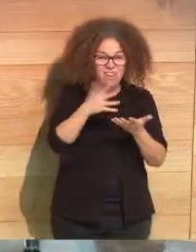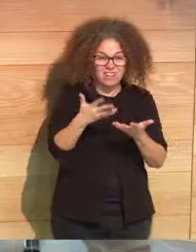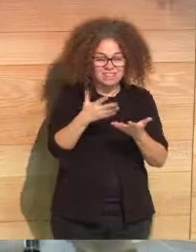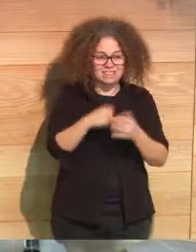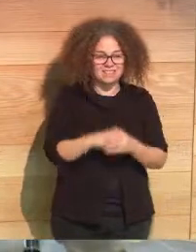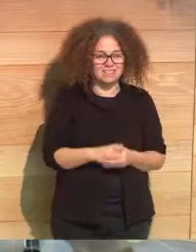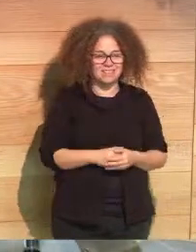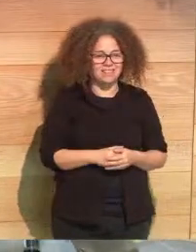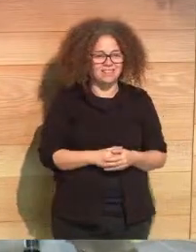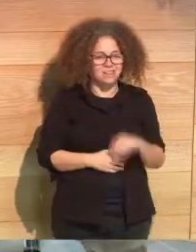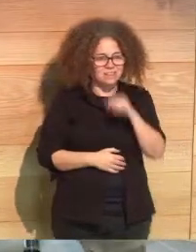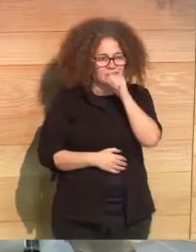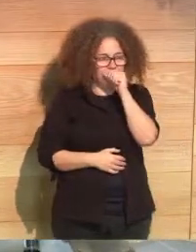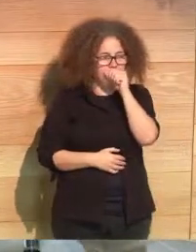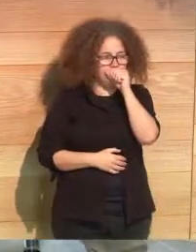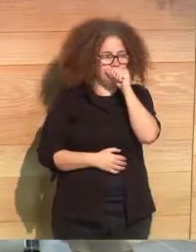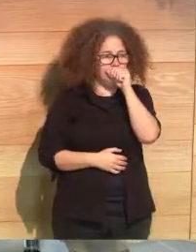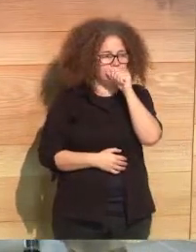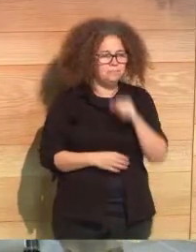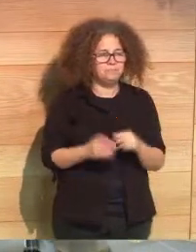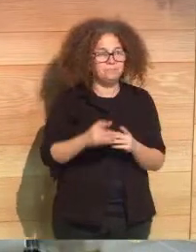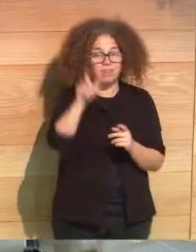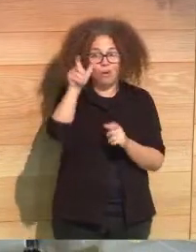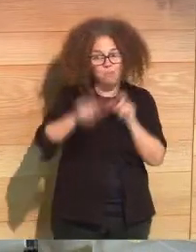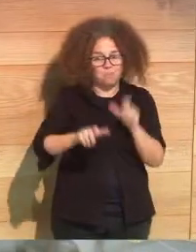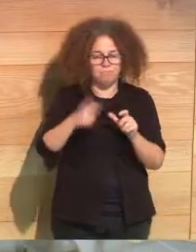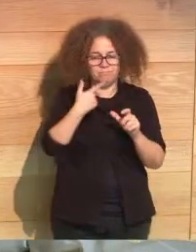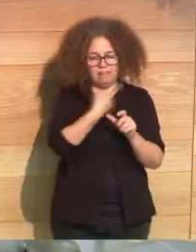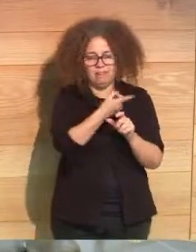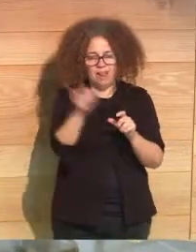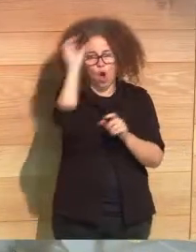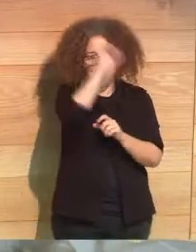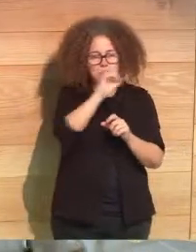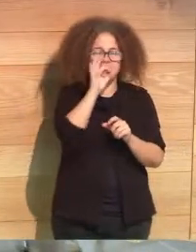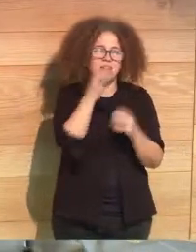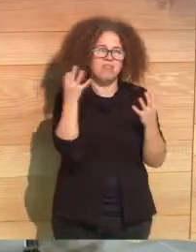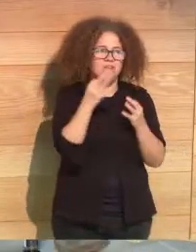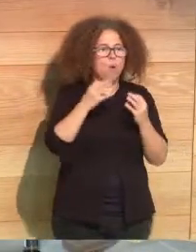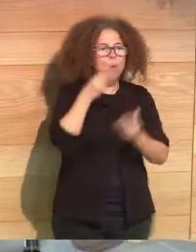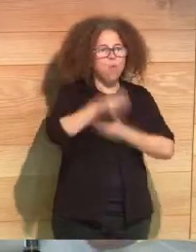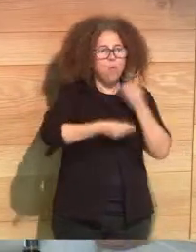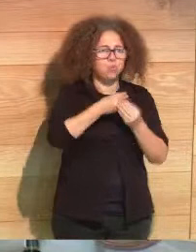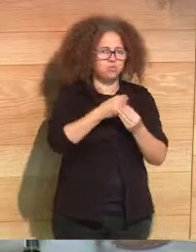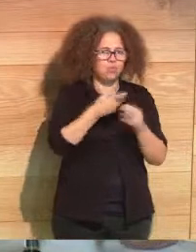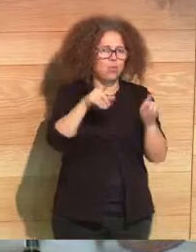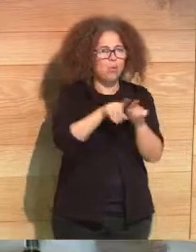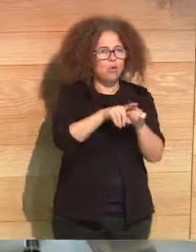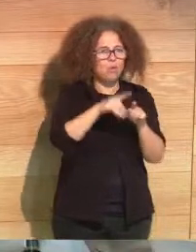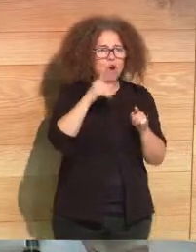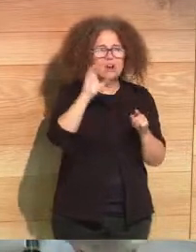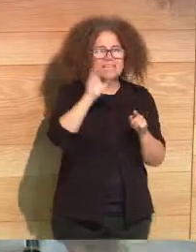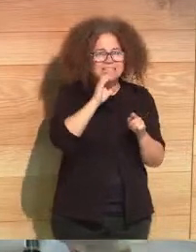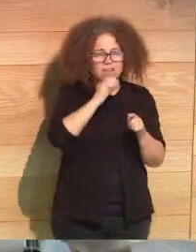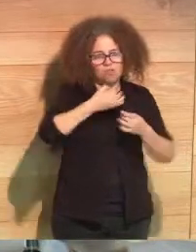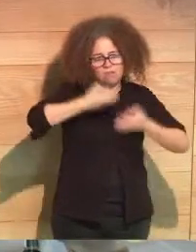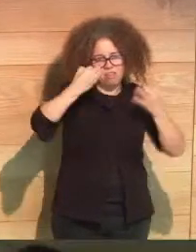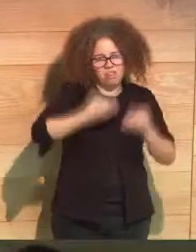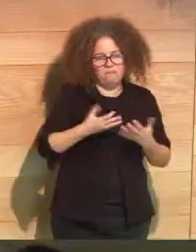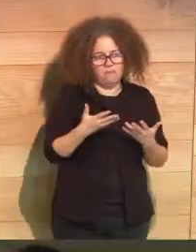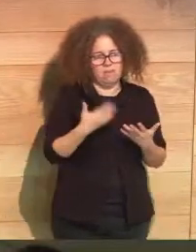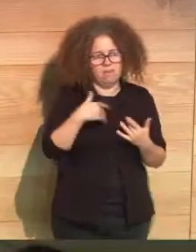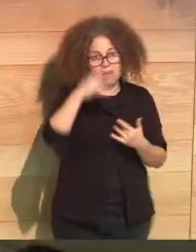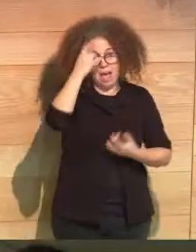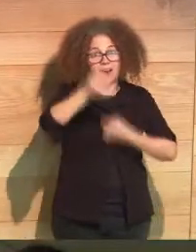of the safe internet, and some voices were claiming for a critical and creative use of the digital tools. So